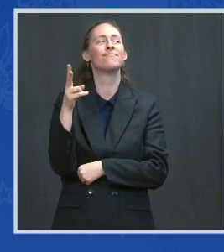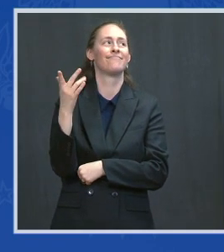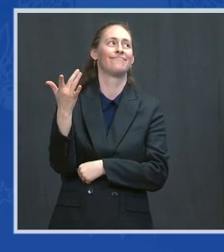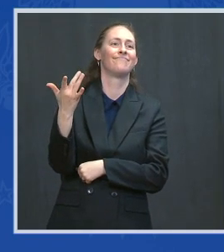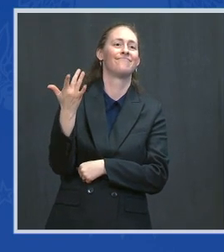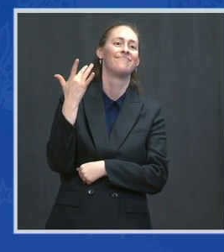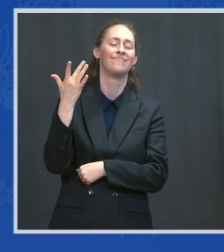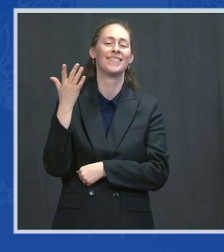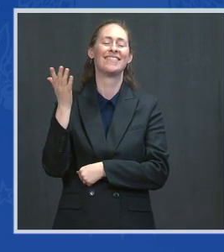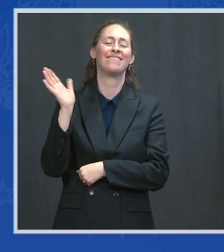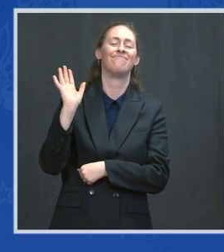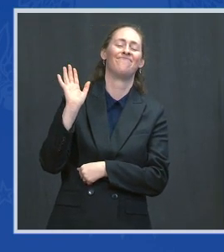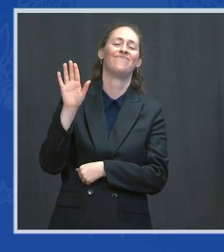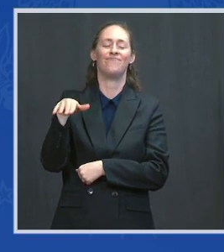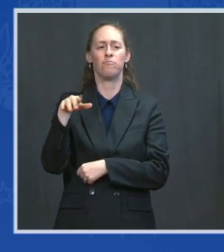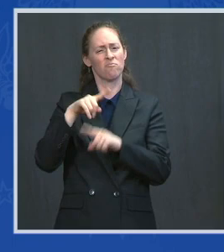contagious.